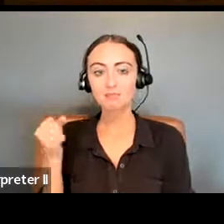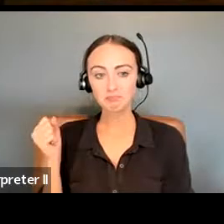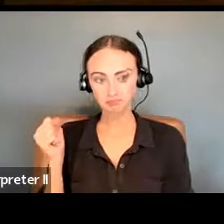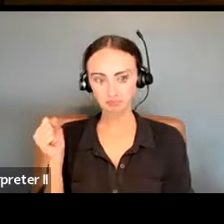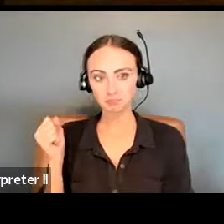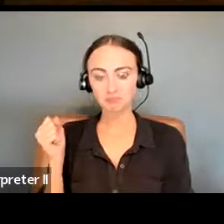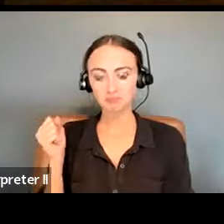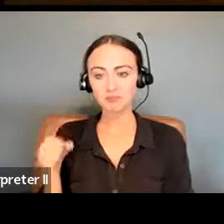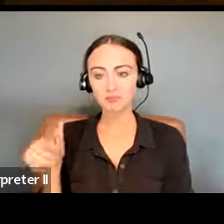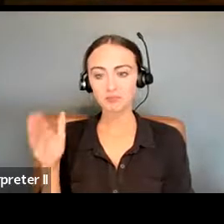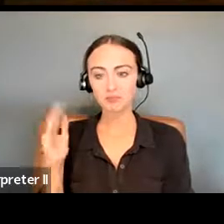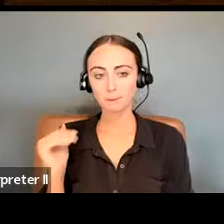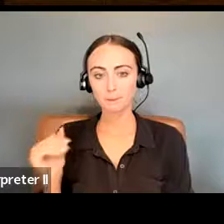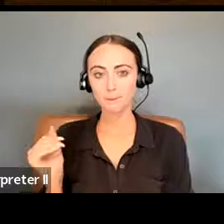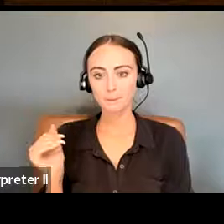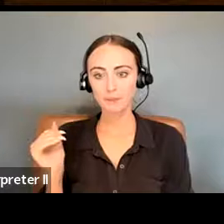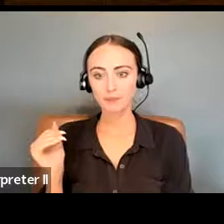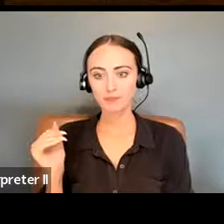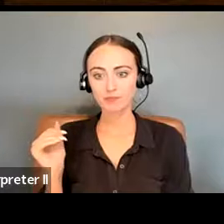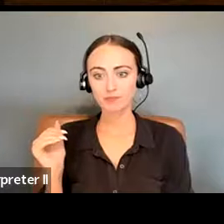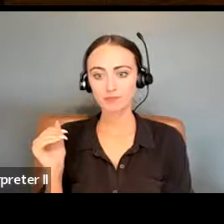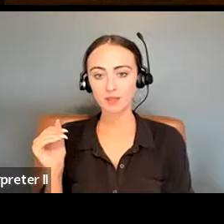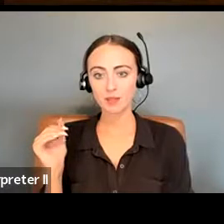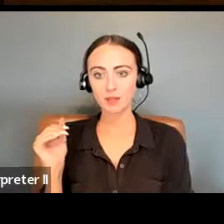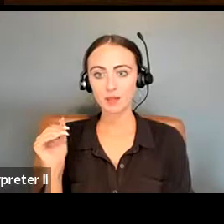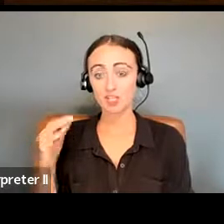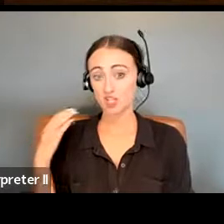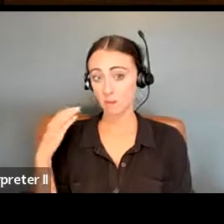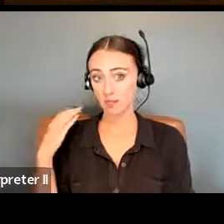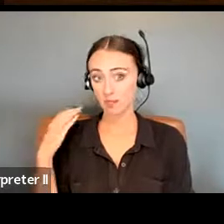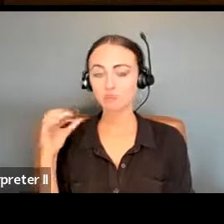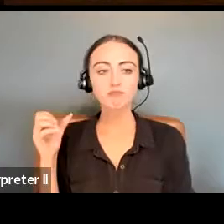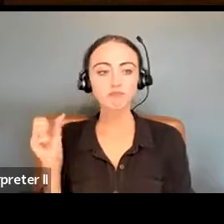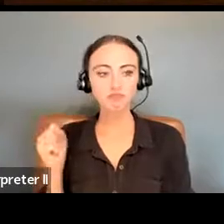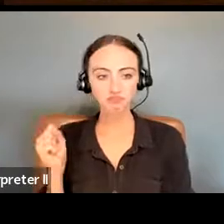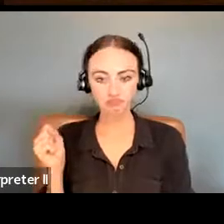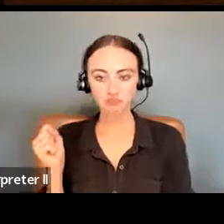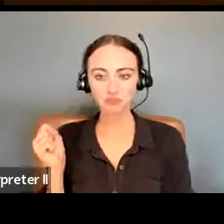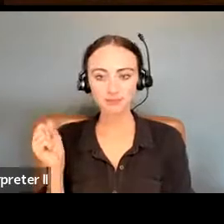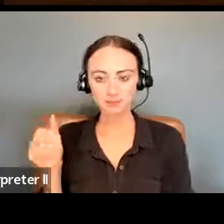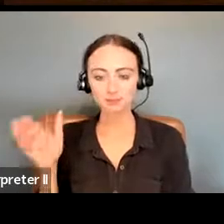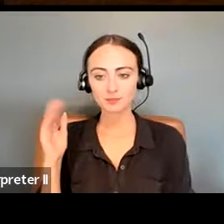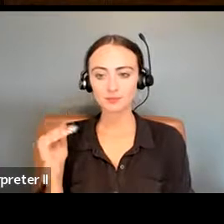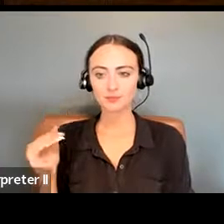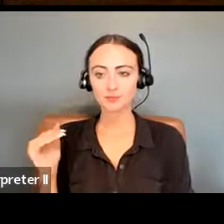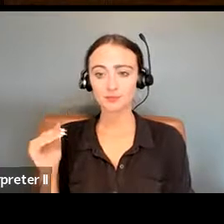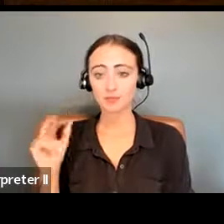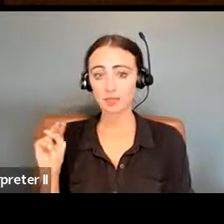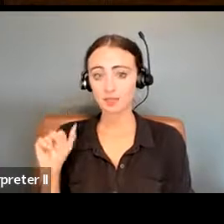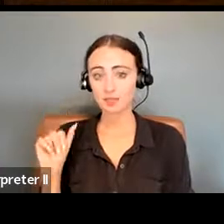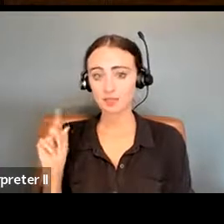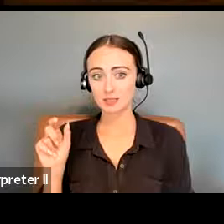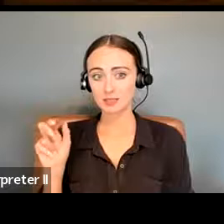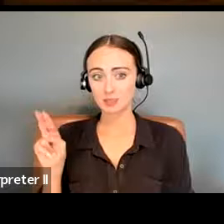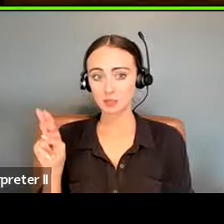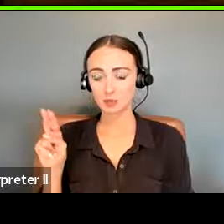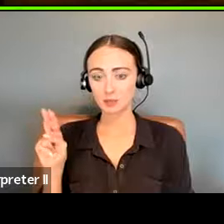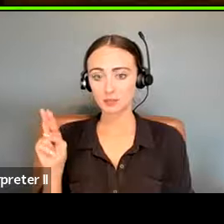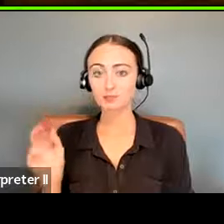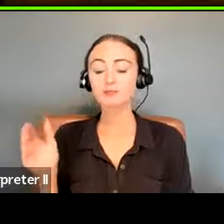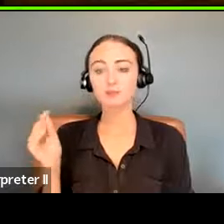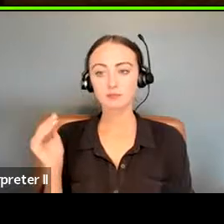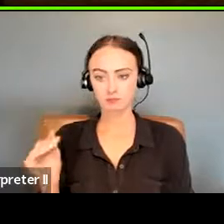Yes. Councilmember McDuffie votes yes. Chairman Mendelson, Yes. Chairman Mendelson votes yes. Councilmember Nadeau,